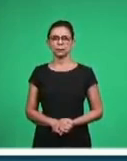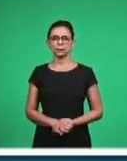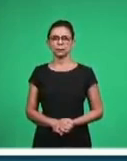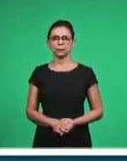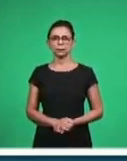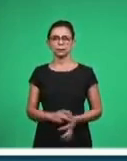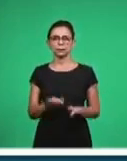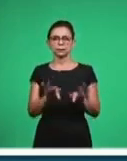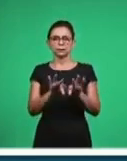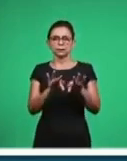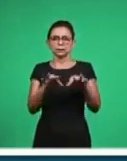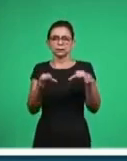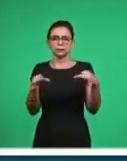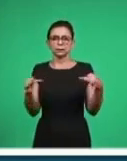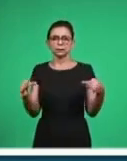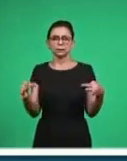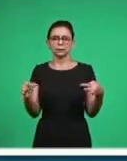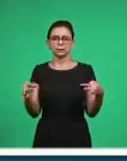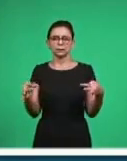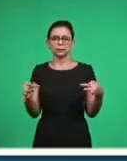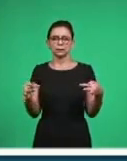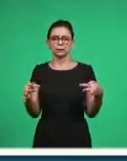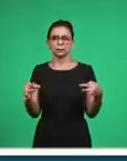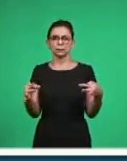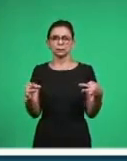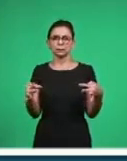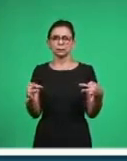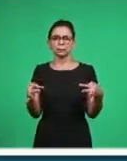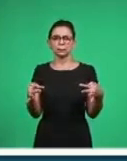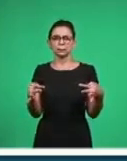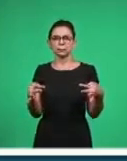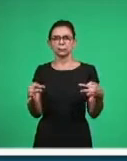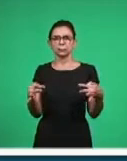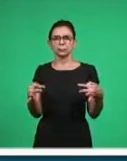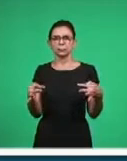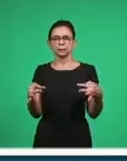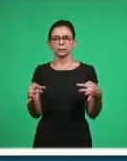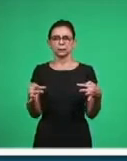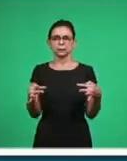And why did two cover his face? Why did two cover his feet?